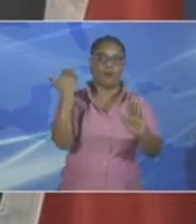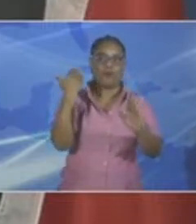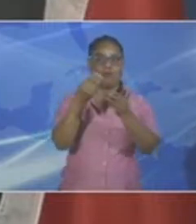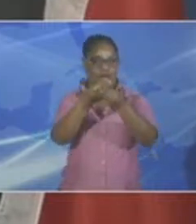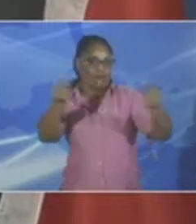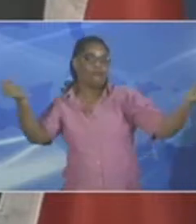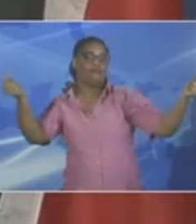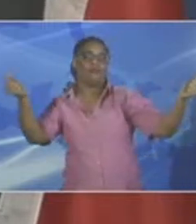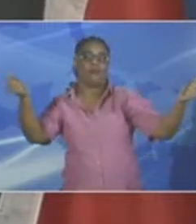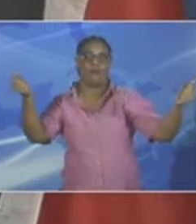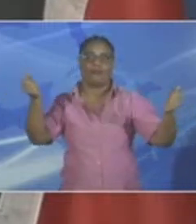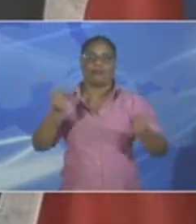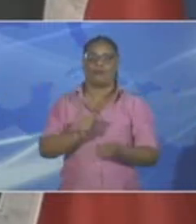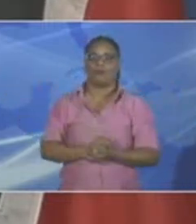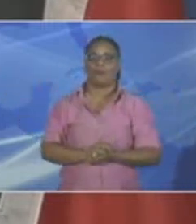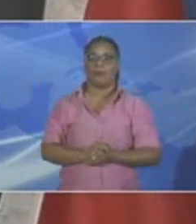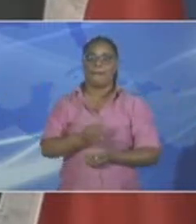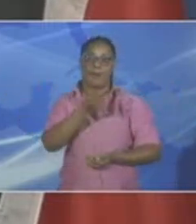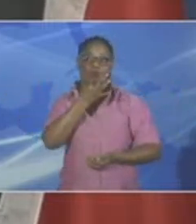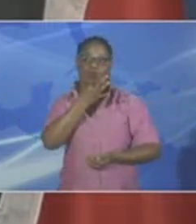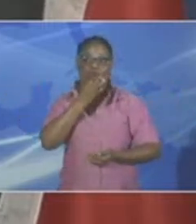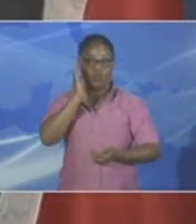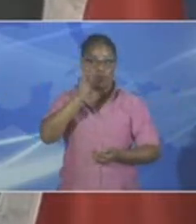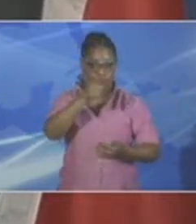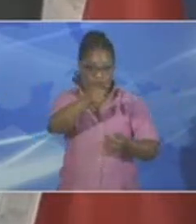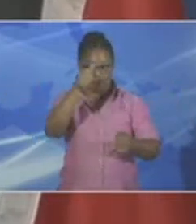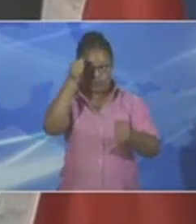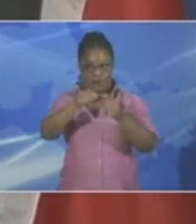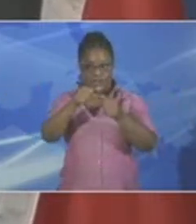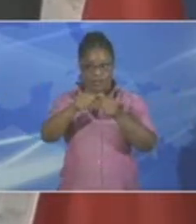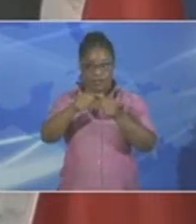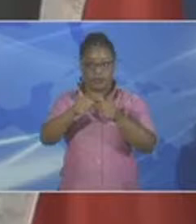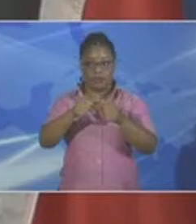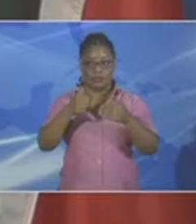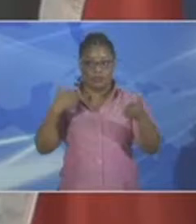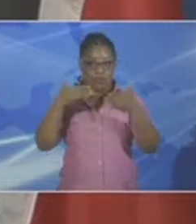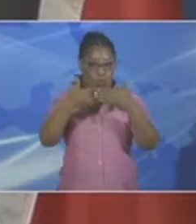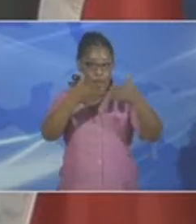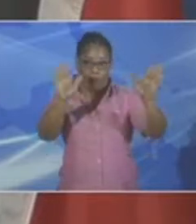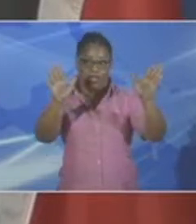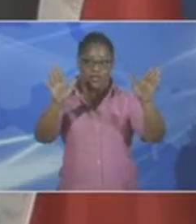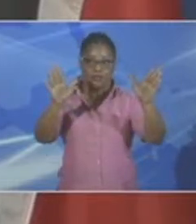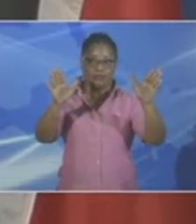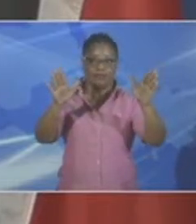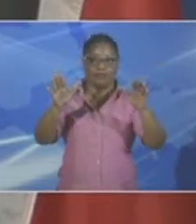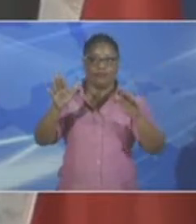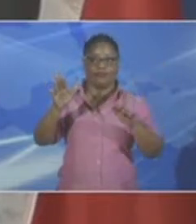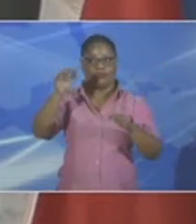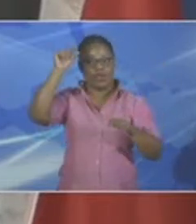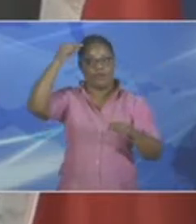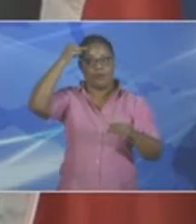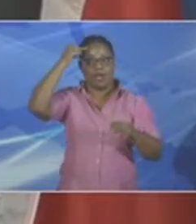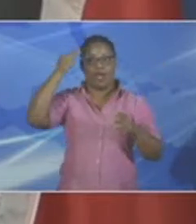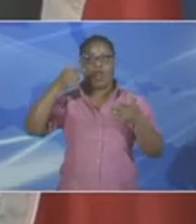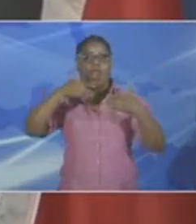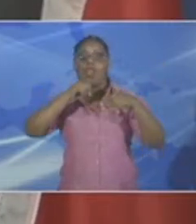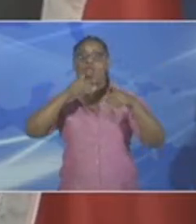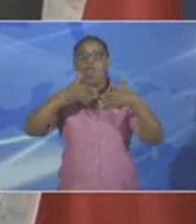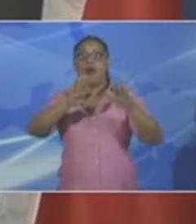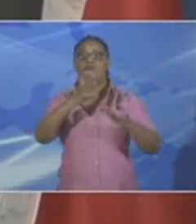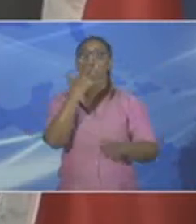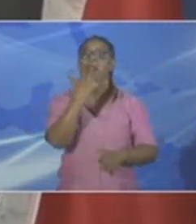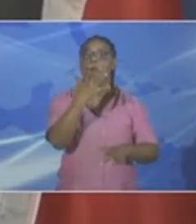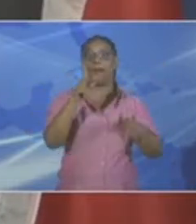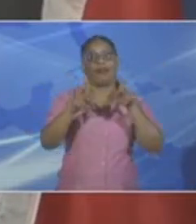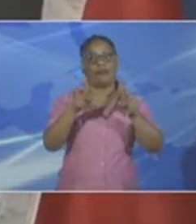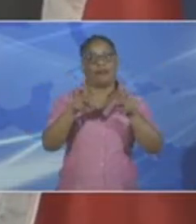may recall there was a time when there were 5 people. I myself experienced having to go to my brother's